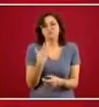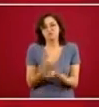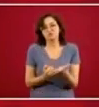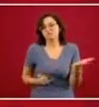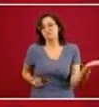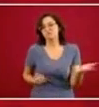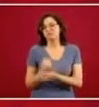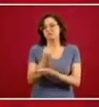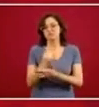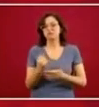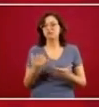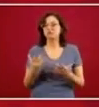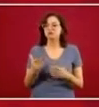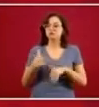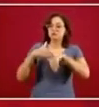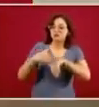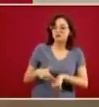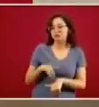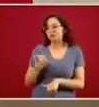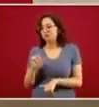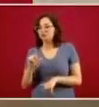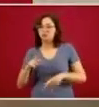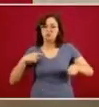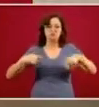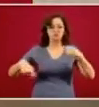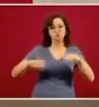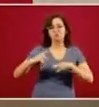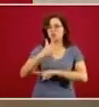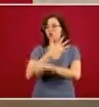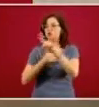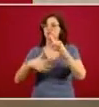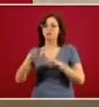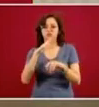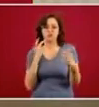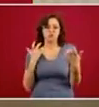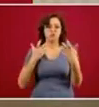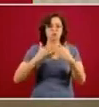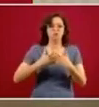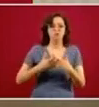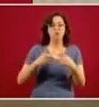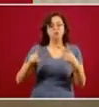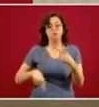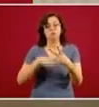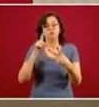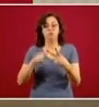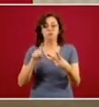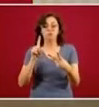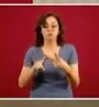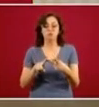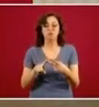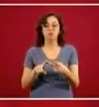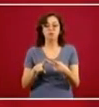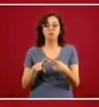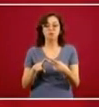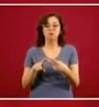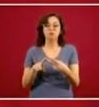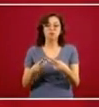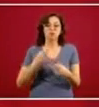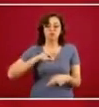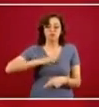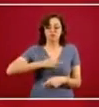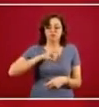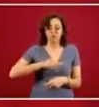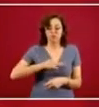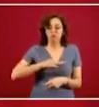over what happens in the health sector within their states. So they have to adapt the general guidelines to their specific